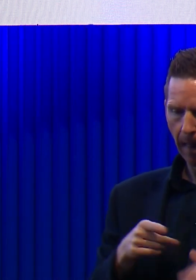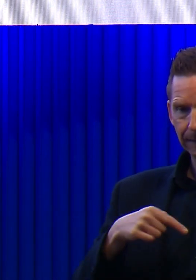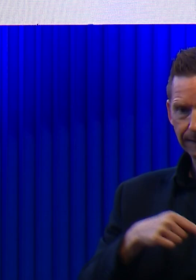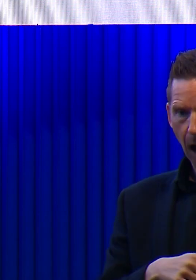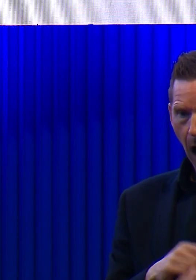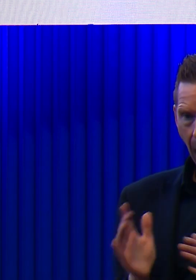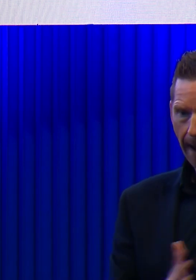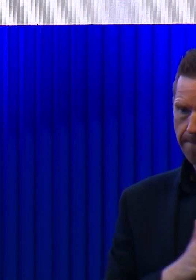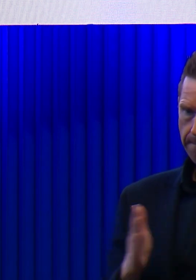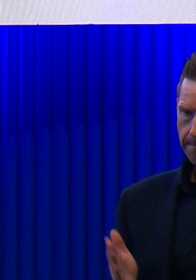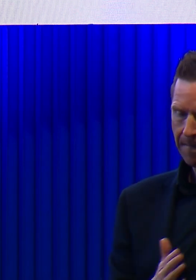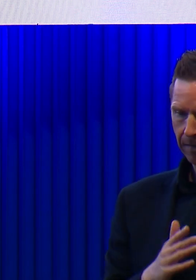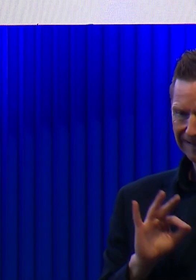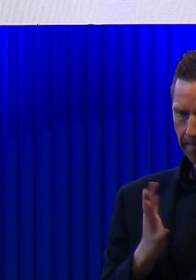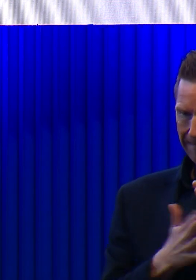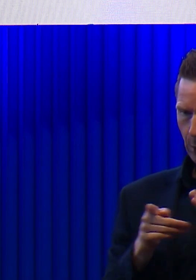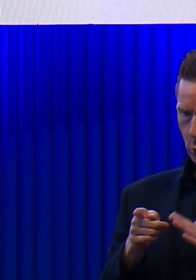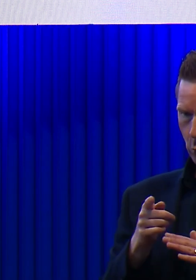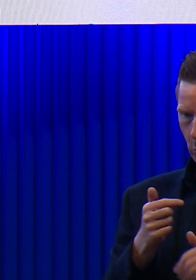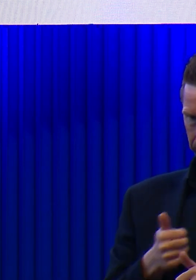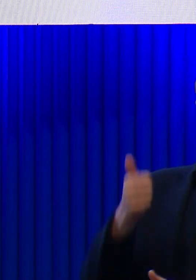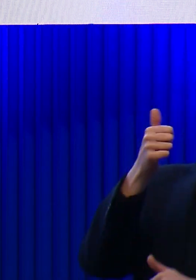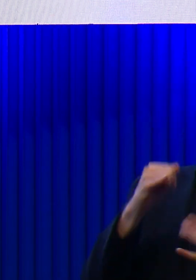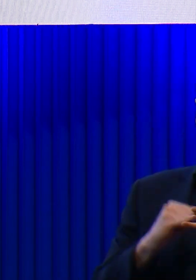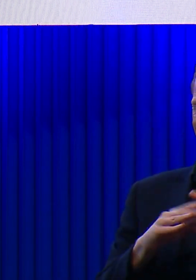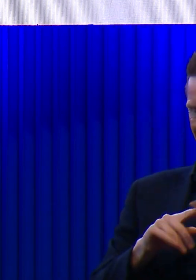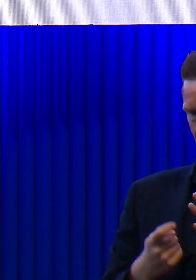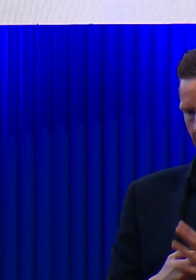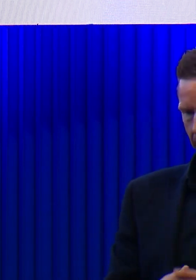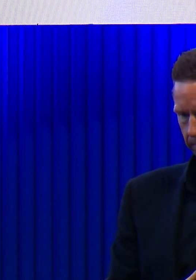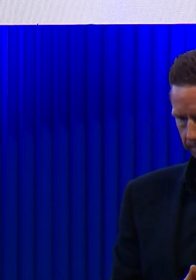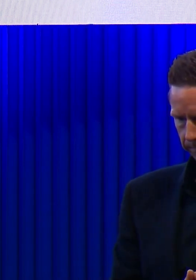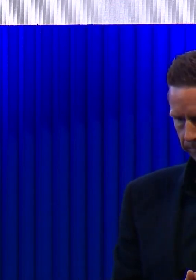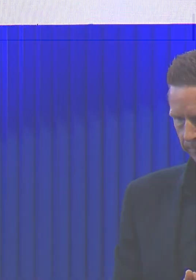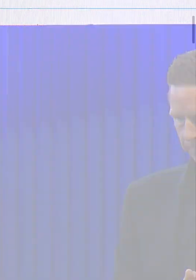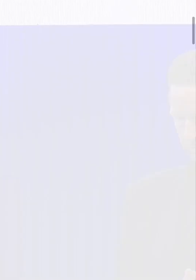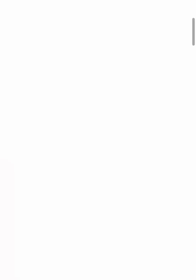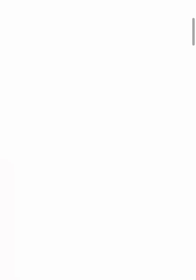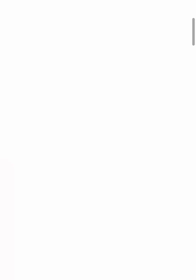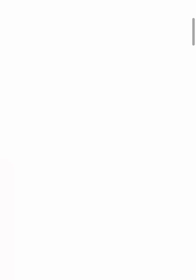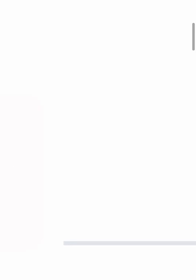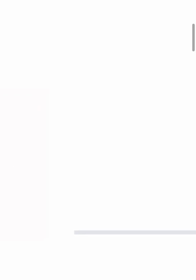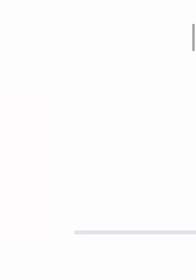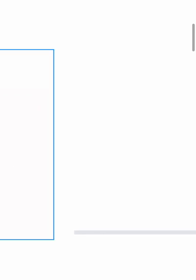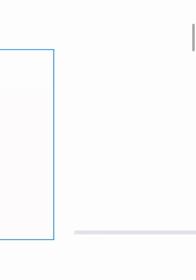here, that have spent a lot of years driving and are not getting any better.